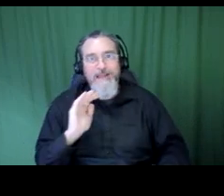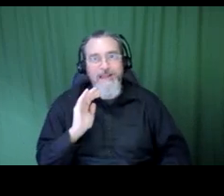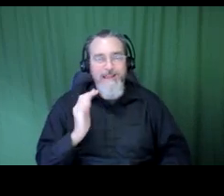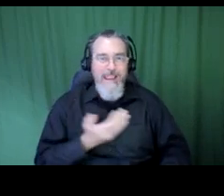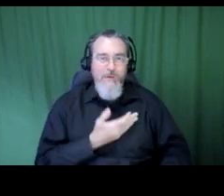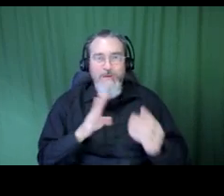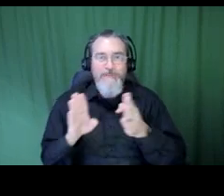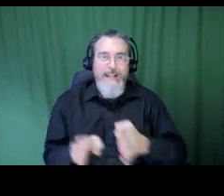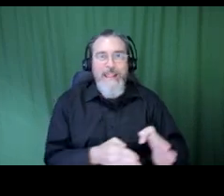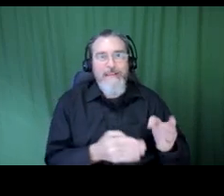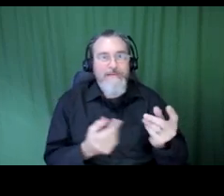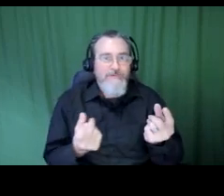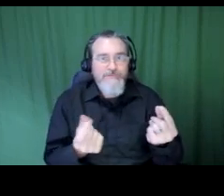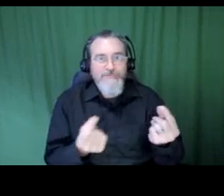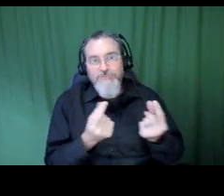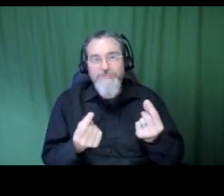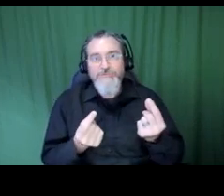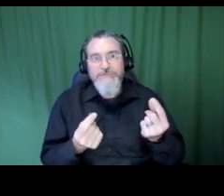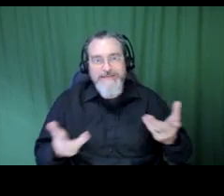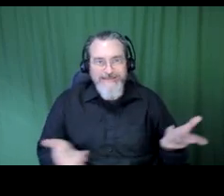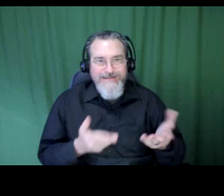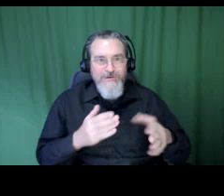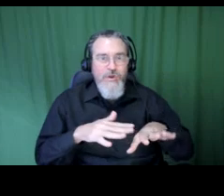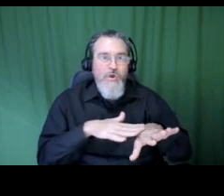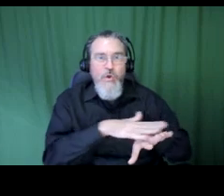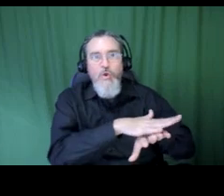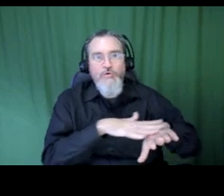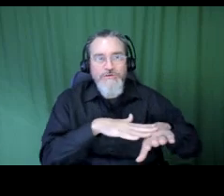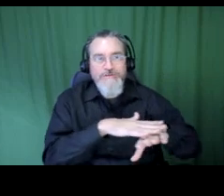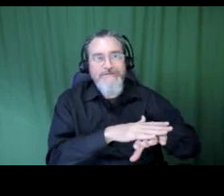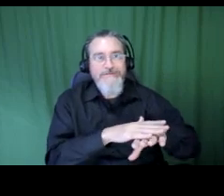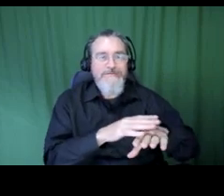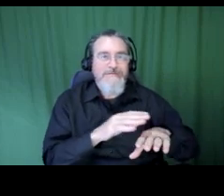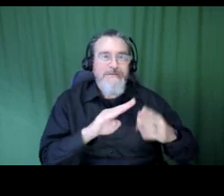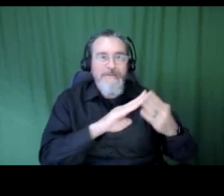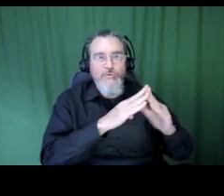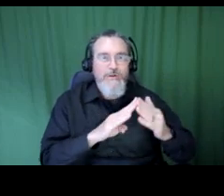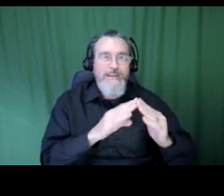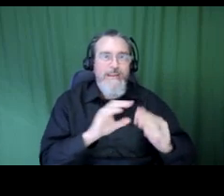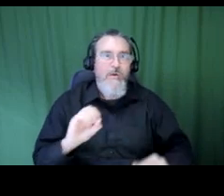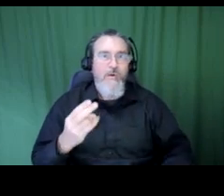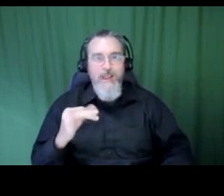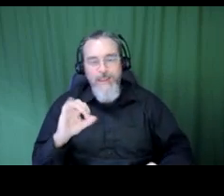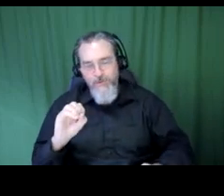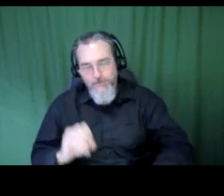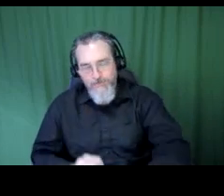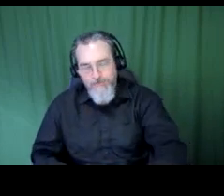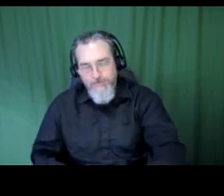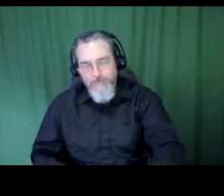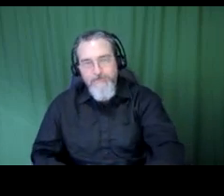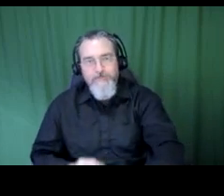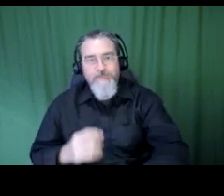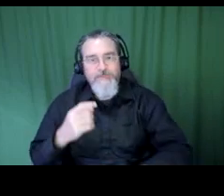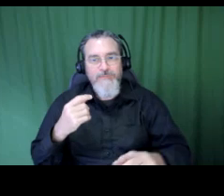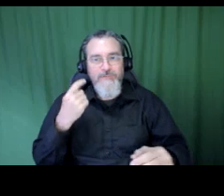here in coastal vulnerable communities of Ohio at the coastline of Lake Erie. Next slide,